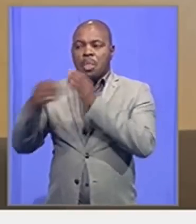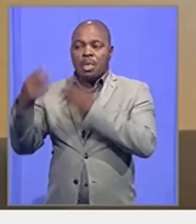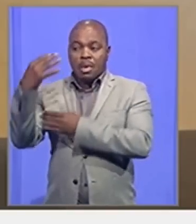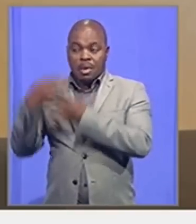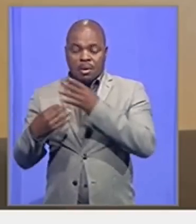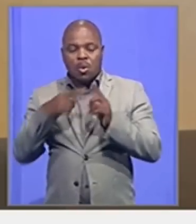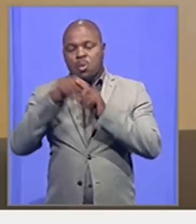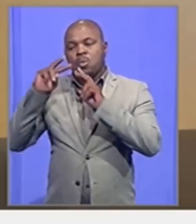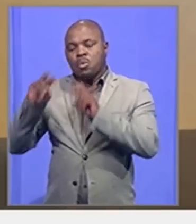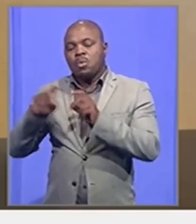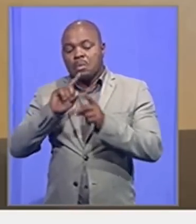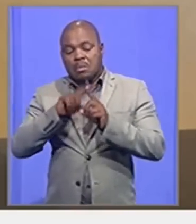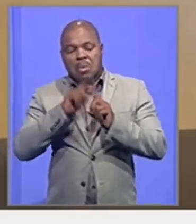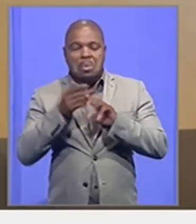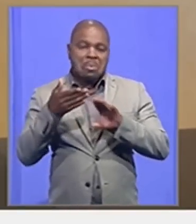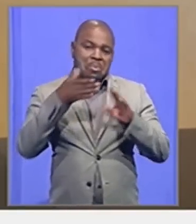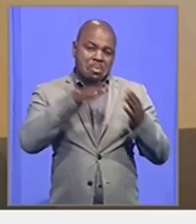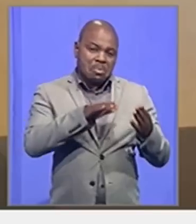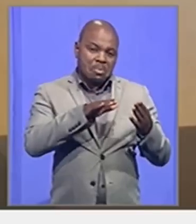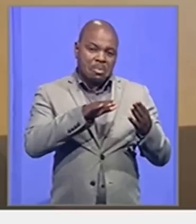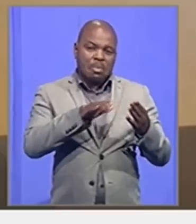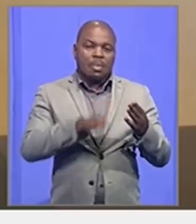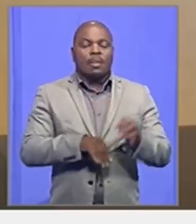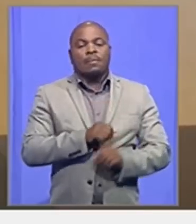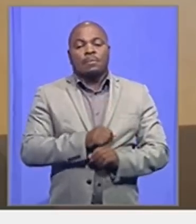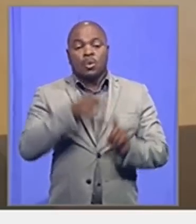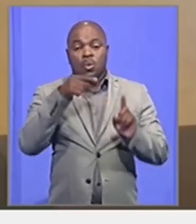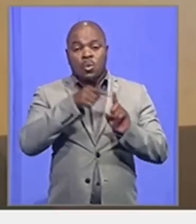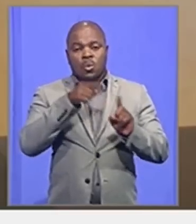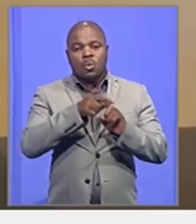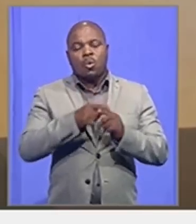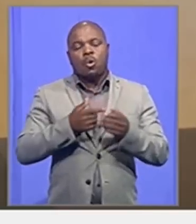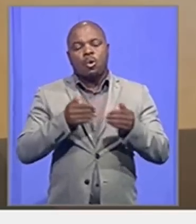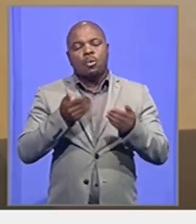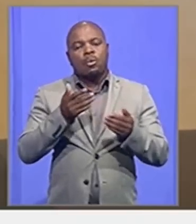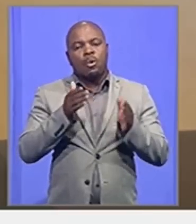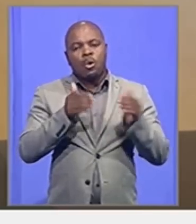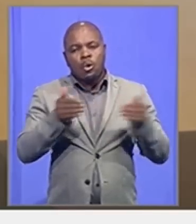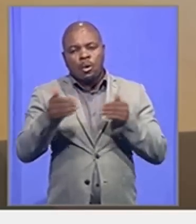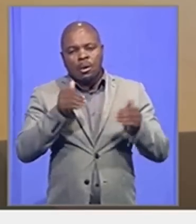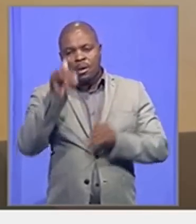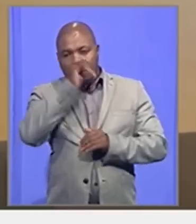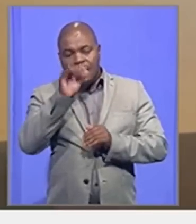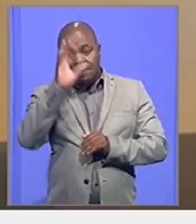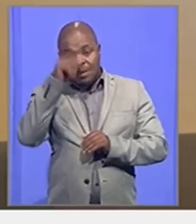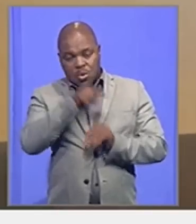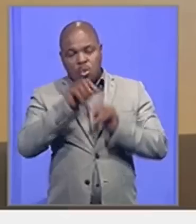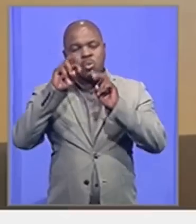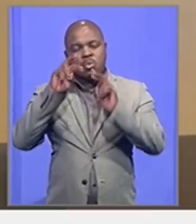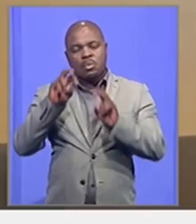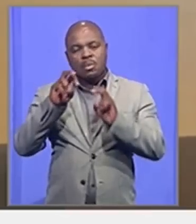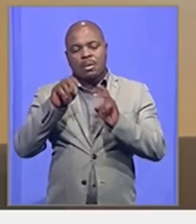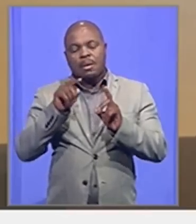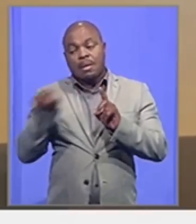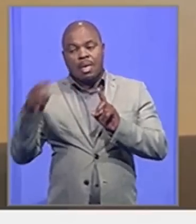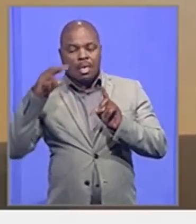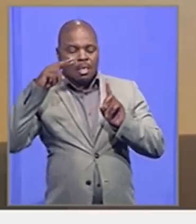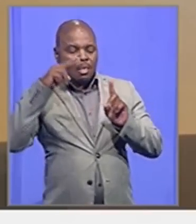death of the senior officer, who is also the head of organized crime in the Free State, remains a subject of a